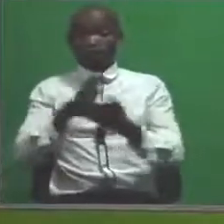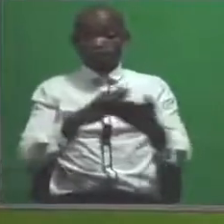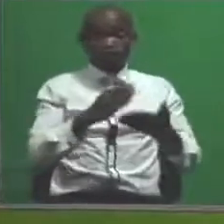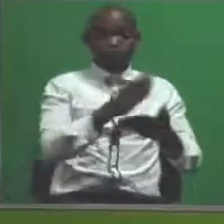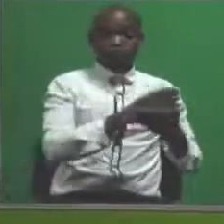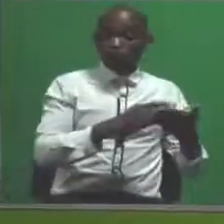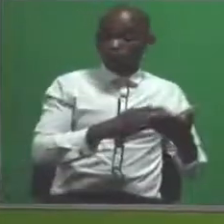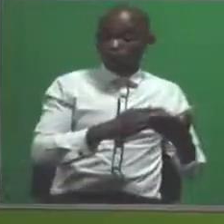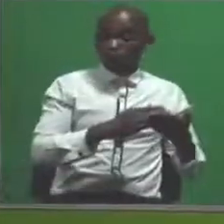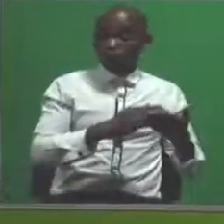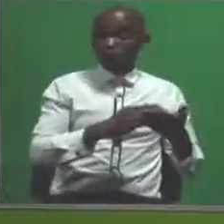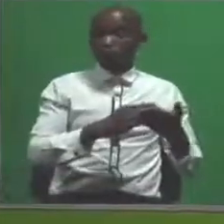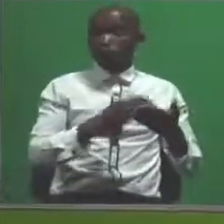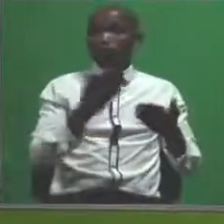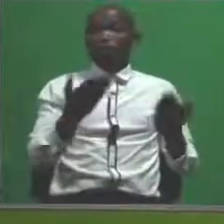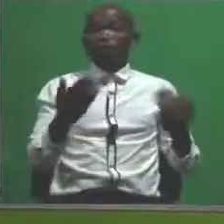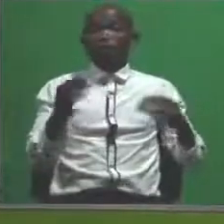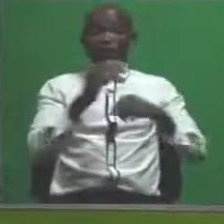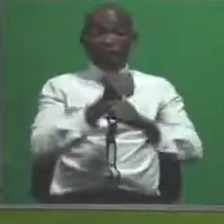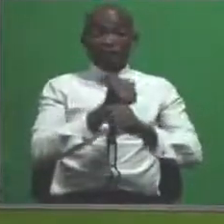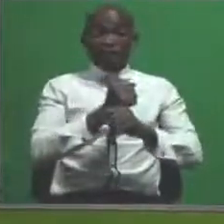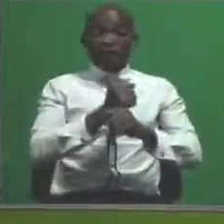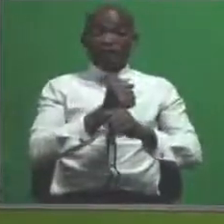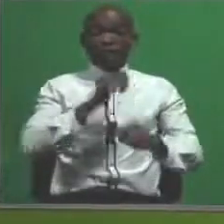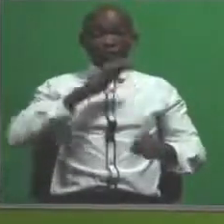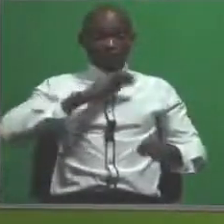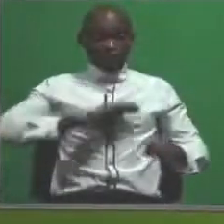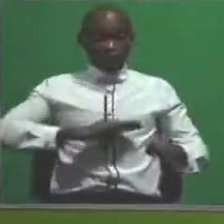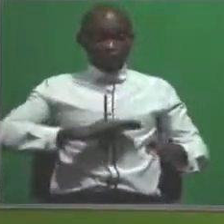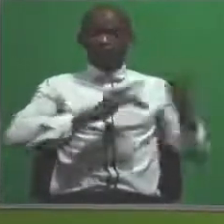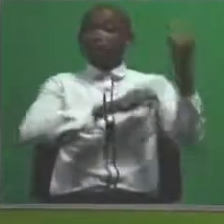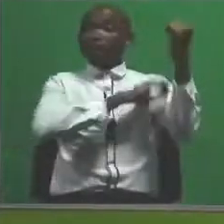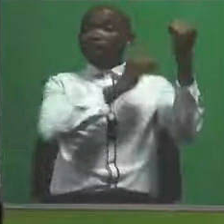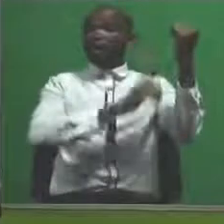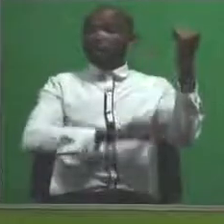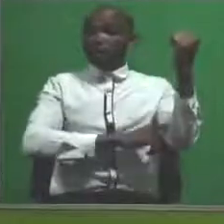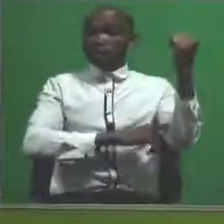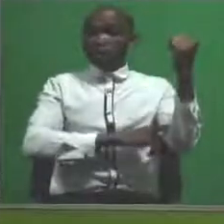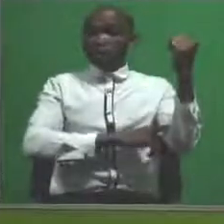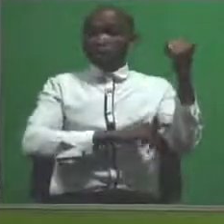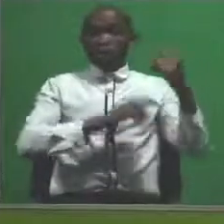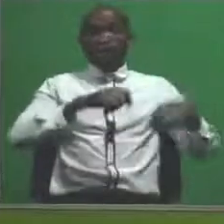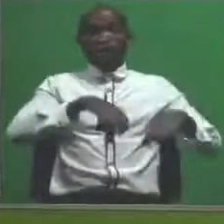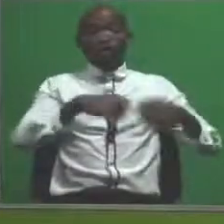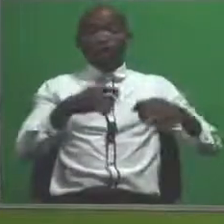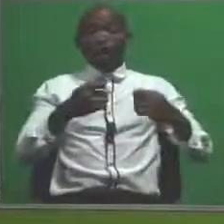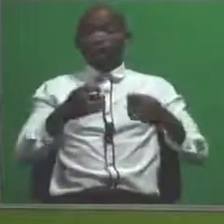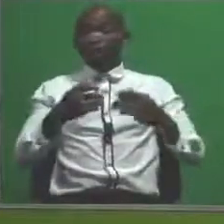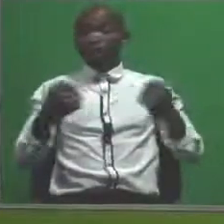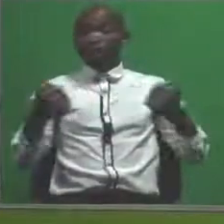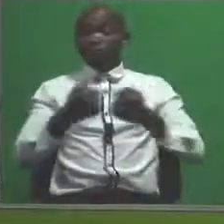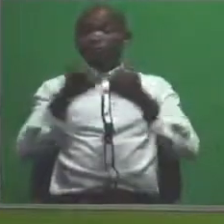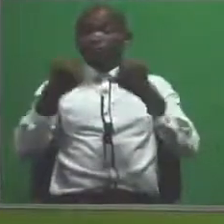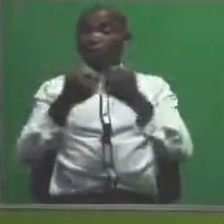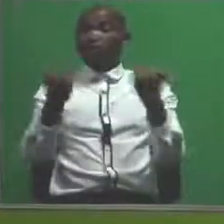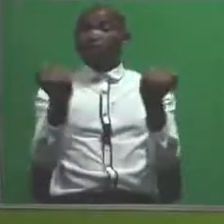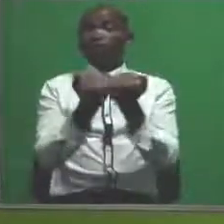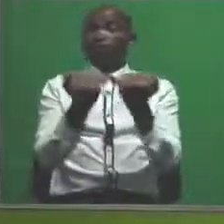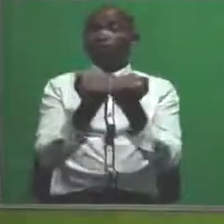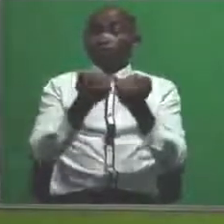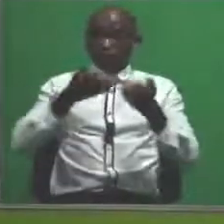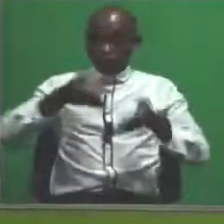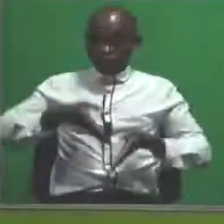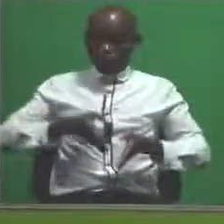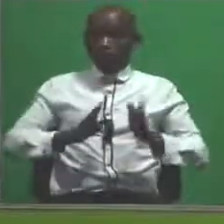have sufficient energy to collide to form the products. So that is